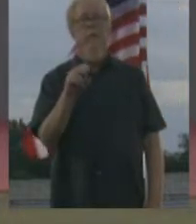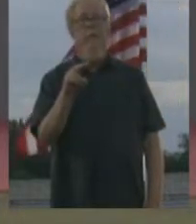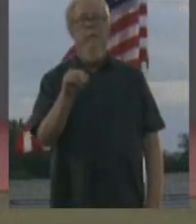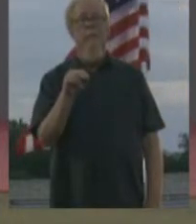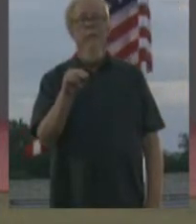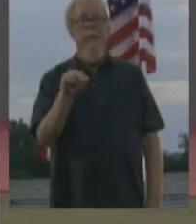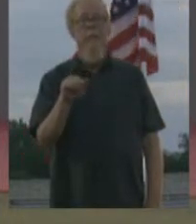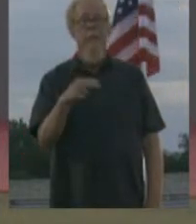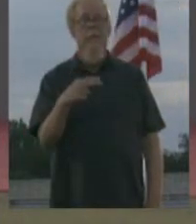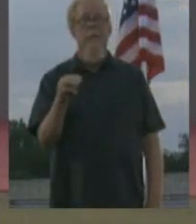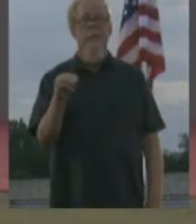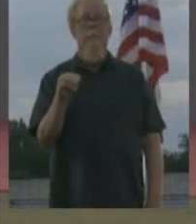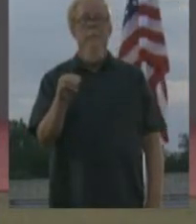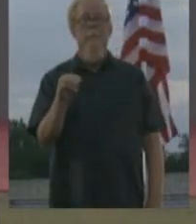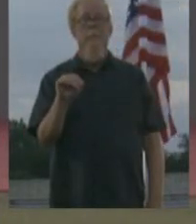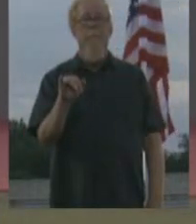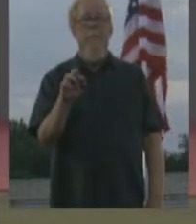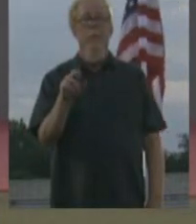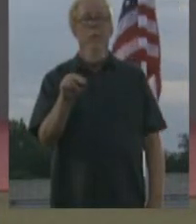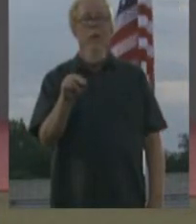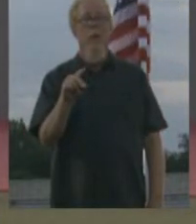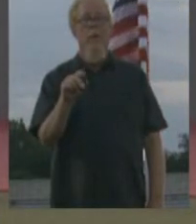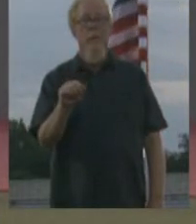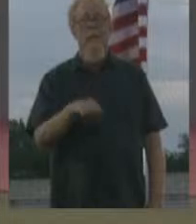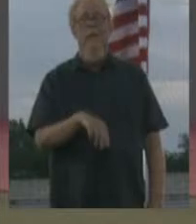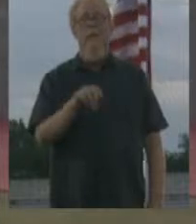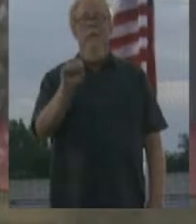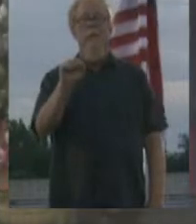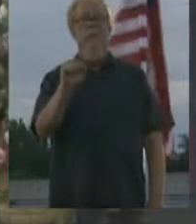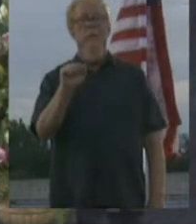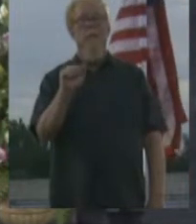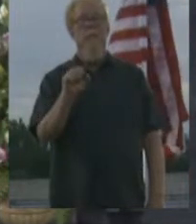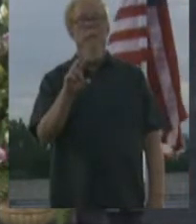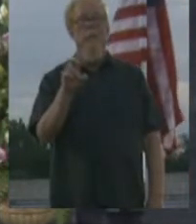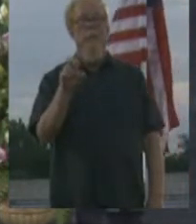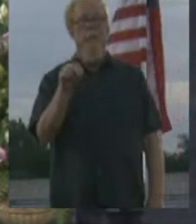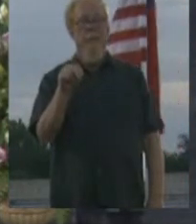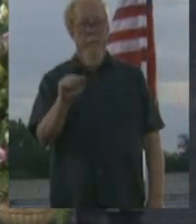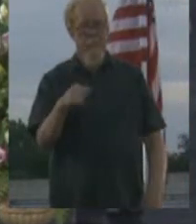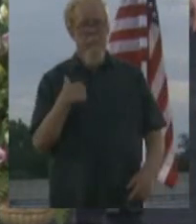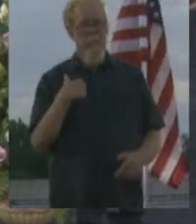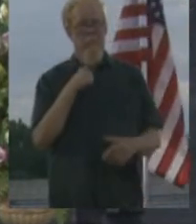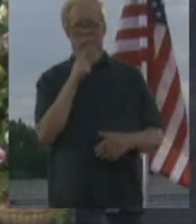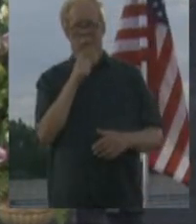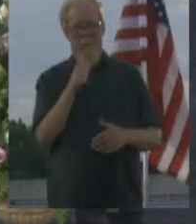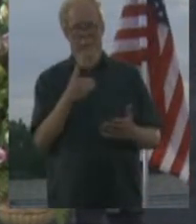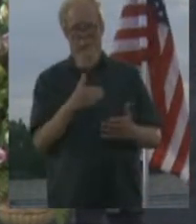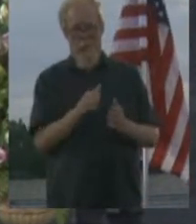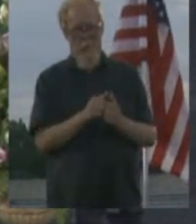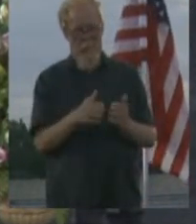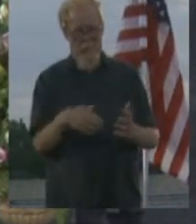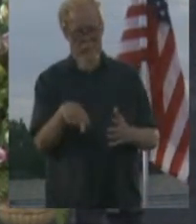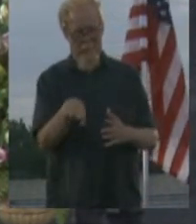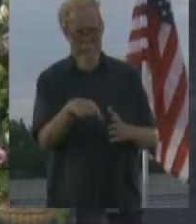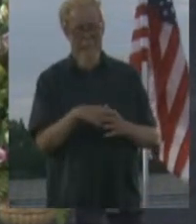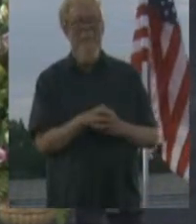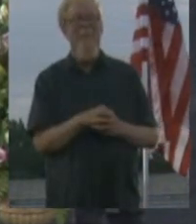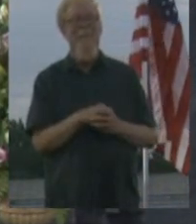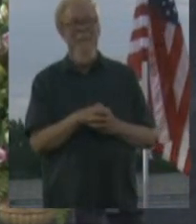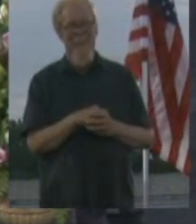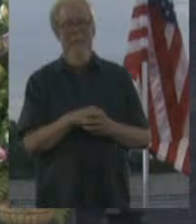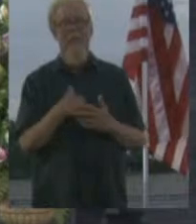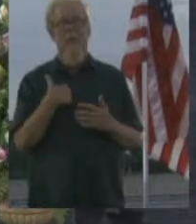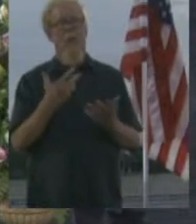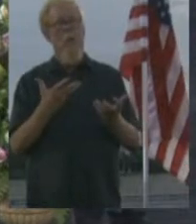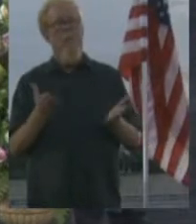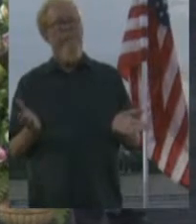Serena, I wouldn't be up here without your love and support. Brackenridge graduates, I once again urge you to continue to